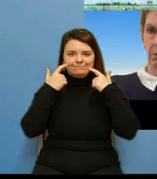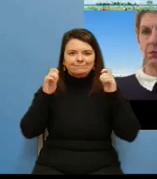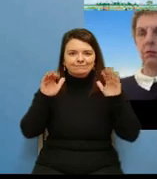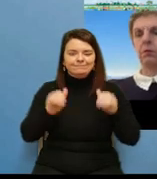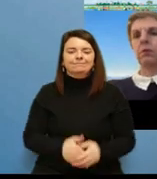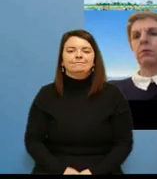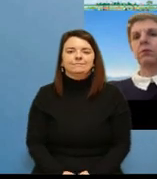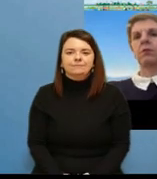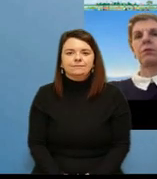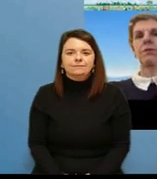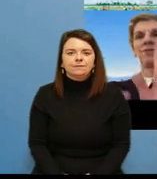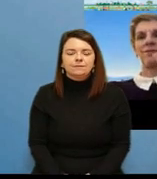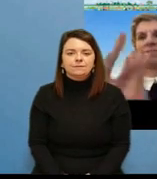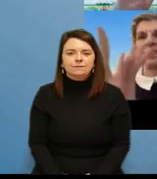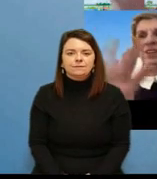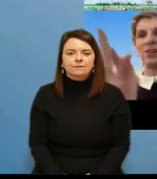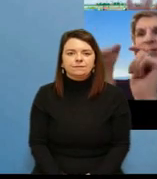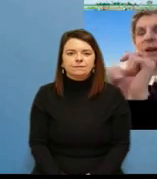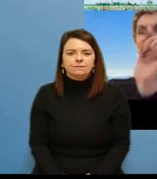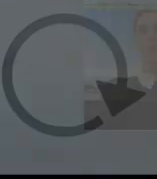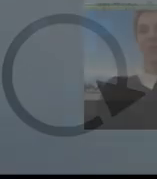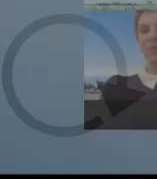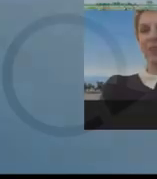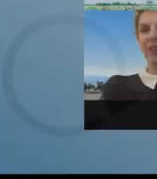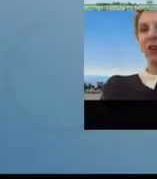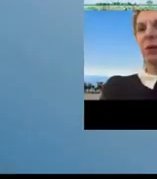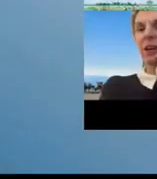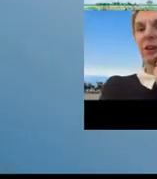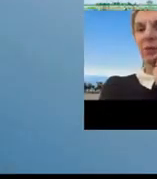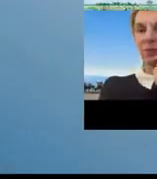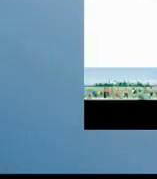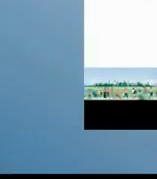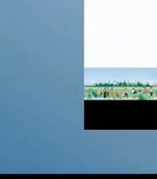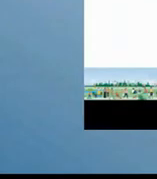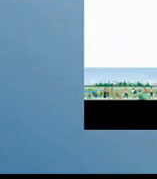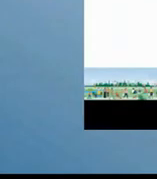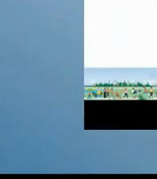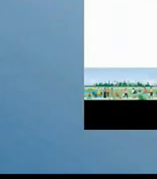Have a good rest of your day. Bye, everyone. Bye-bye.